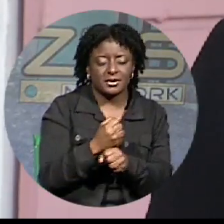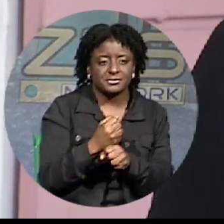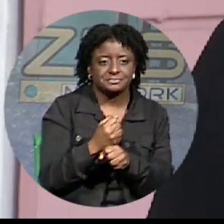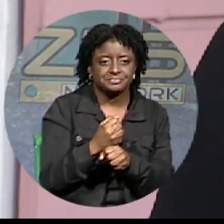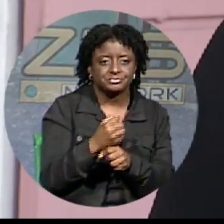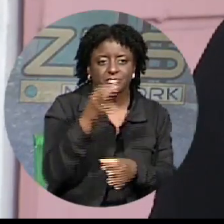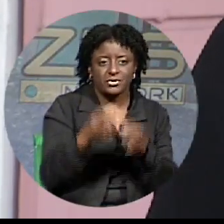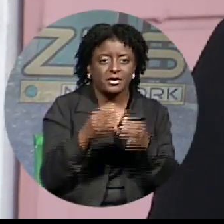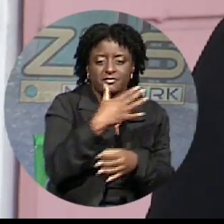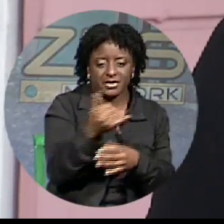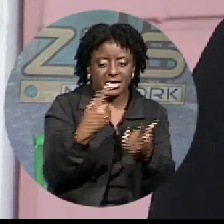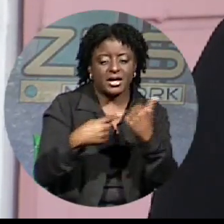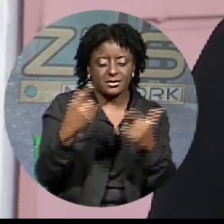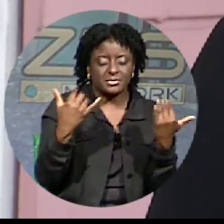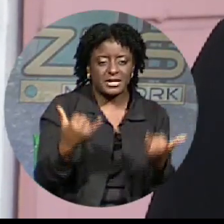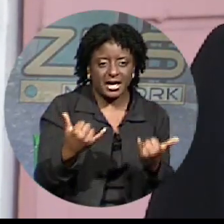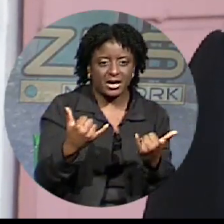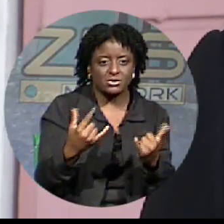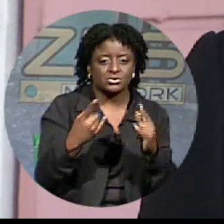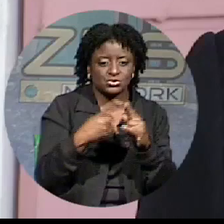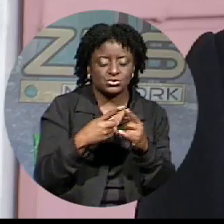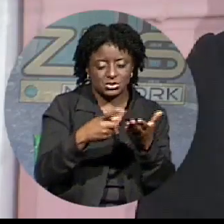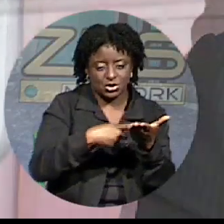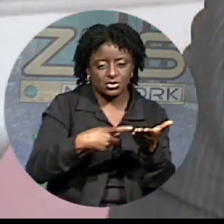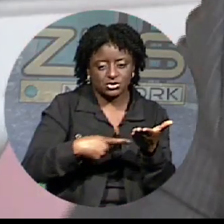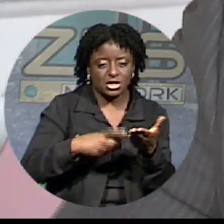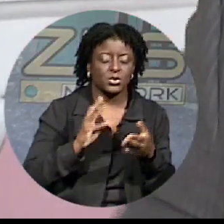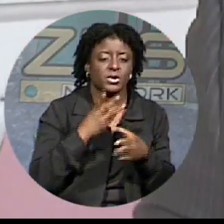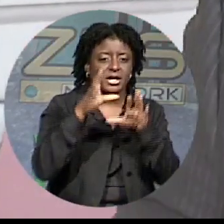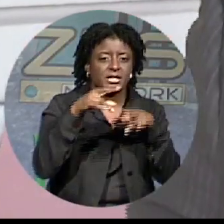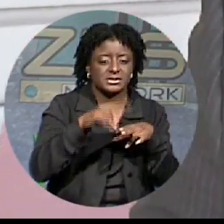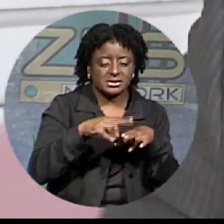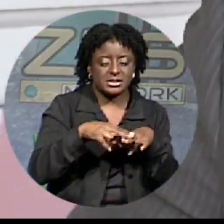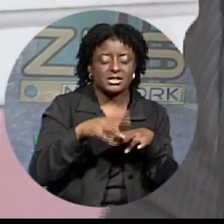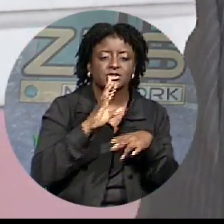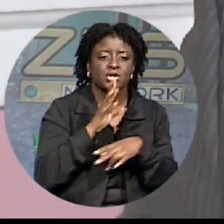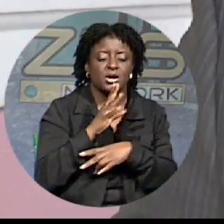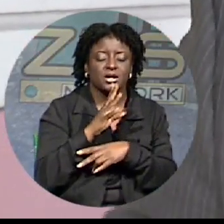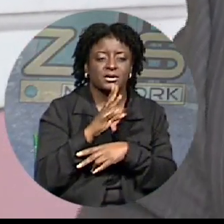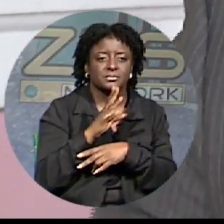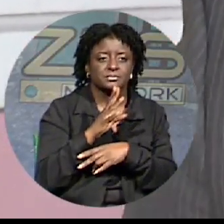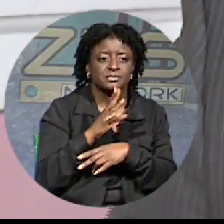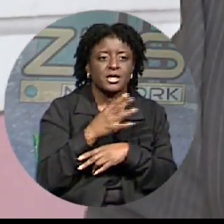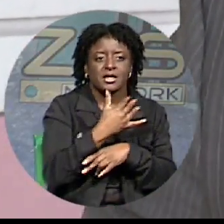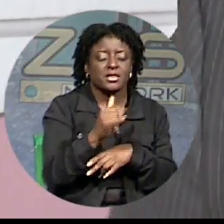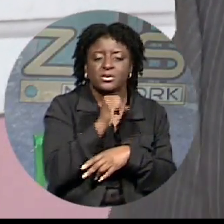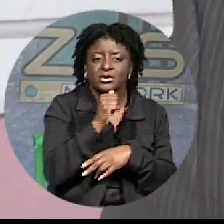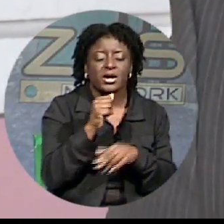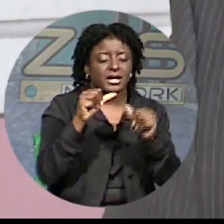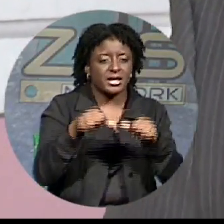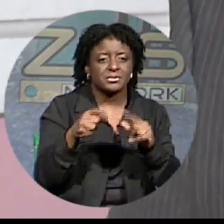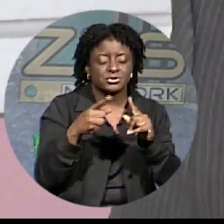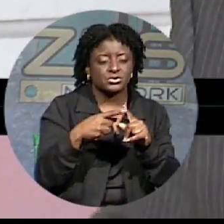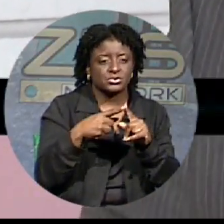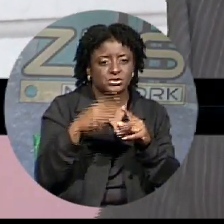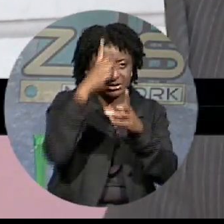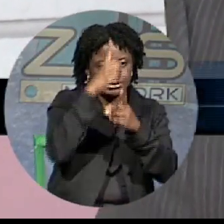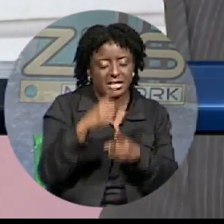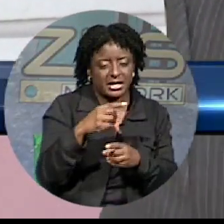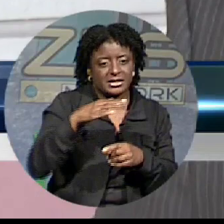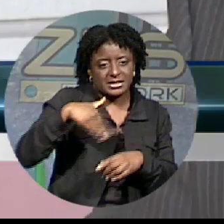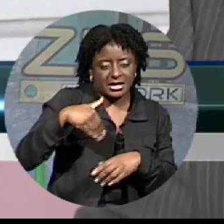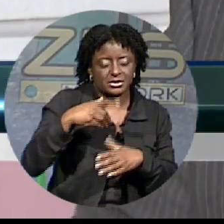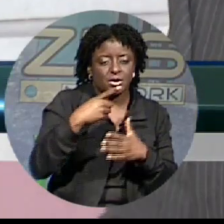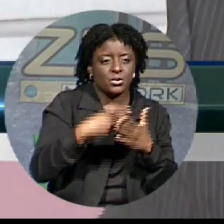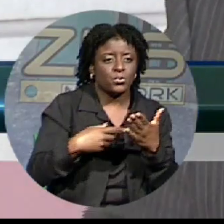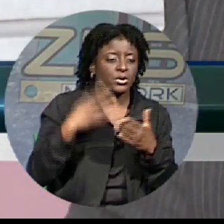and negotiate right now at this moment. We can sit down and talk. And while we're not yet able to determine what the outcome of this matter will be, what we can say for